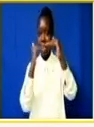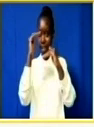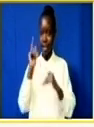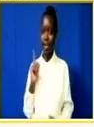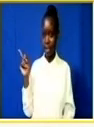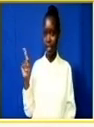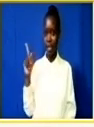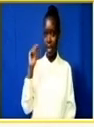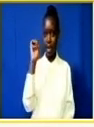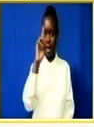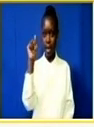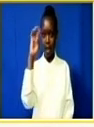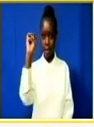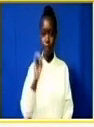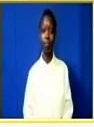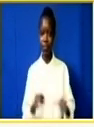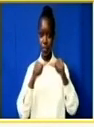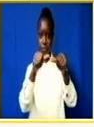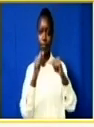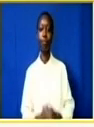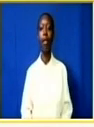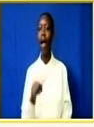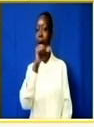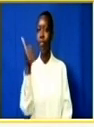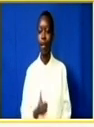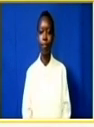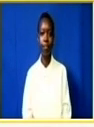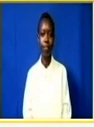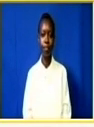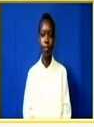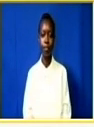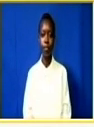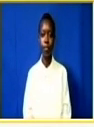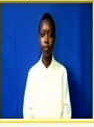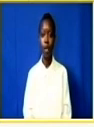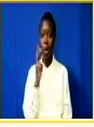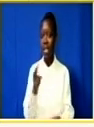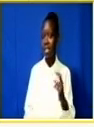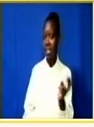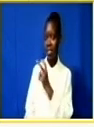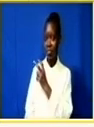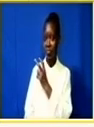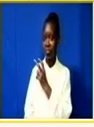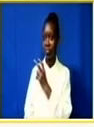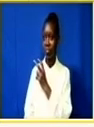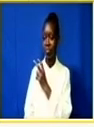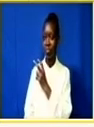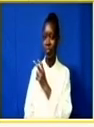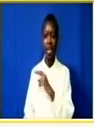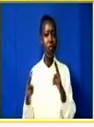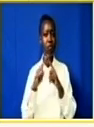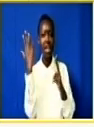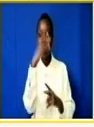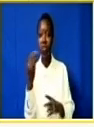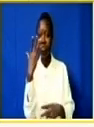feature. Mm. We continue. Mm-hmm. Another one. Mm-hmm. And you find it is scenic. It's